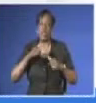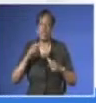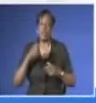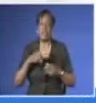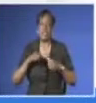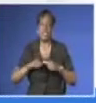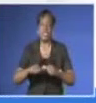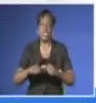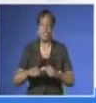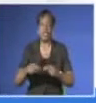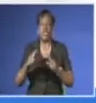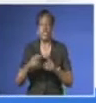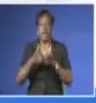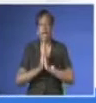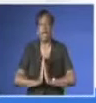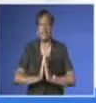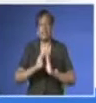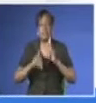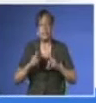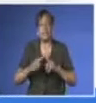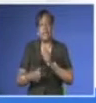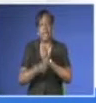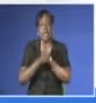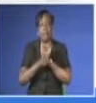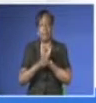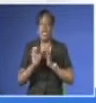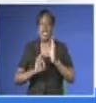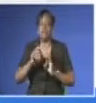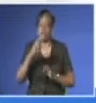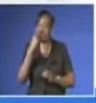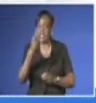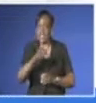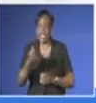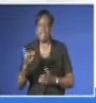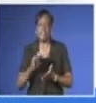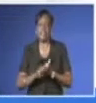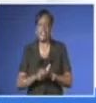assist whenever possible if they were to observe anything that is